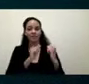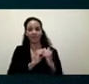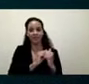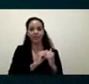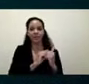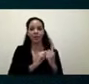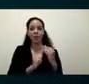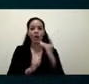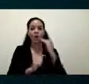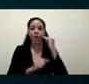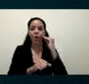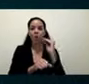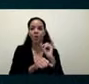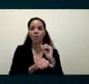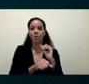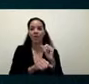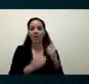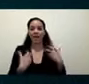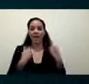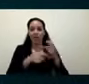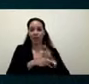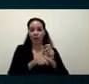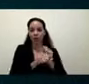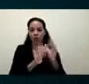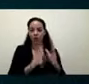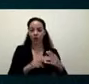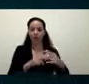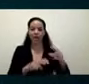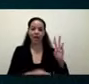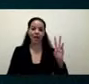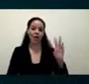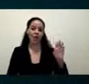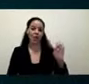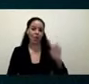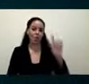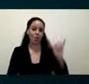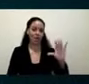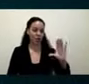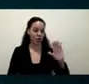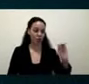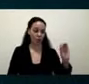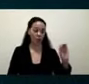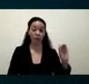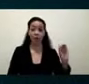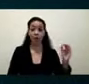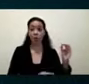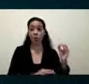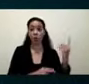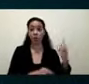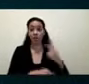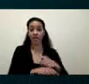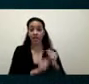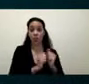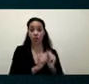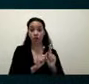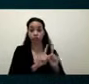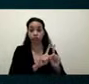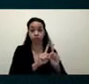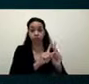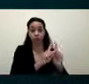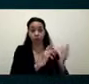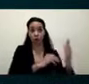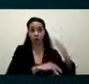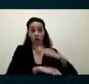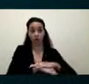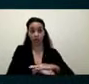Wendy Koh, years ago. Spent the whole day with her. The work she did